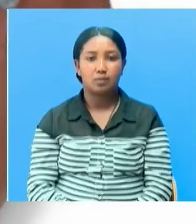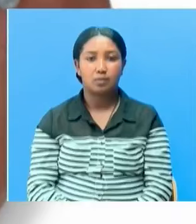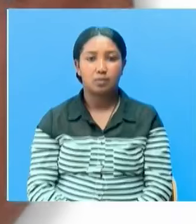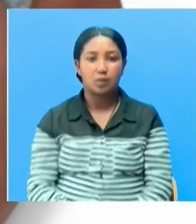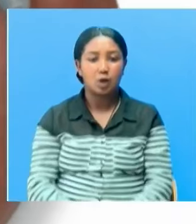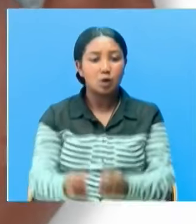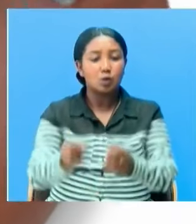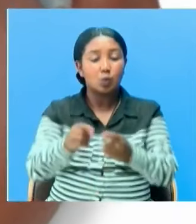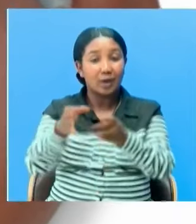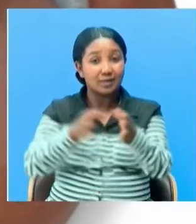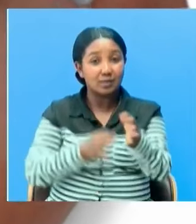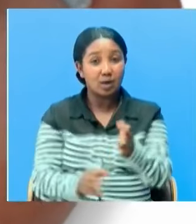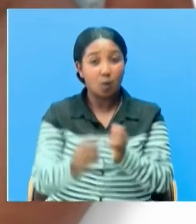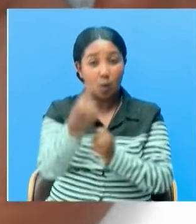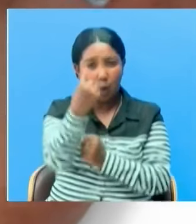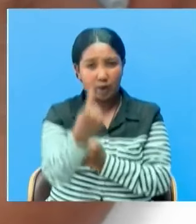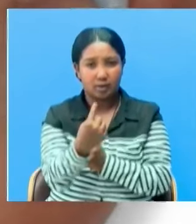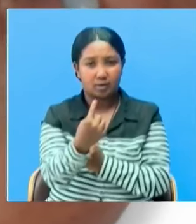one